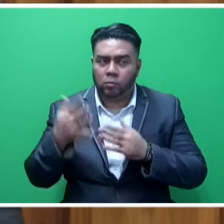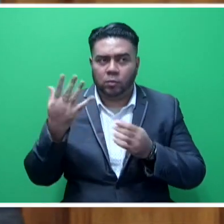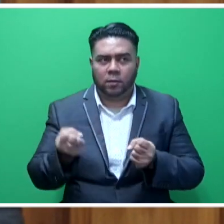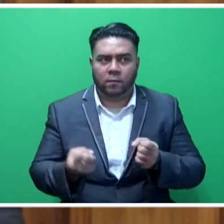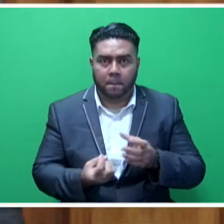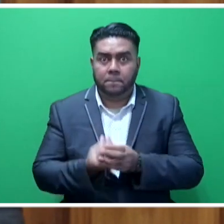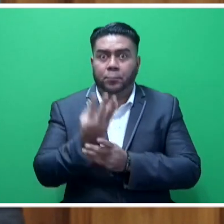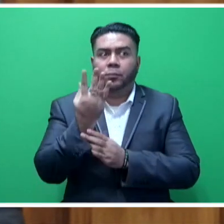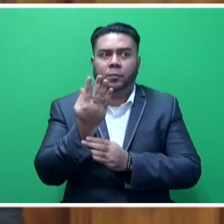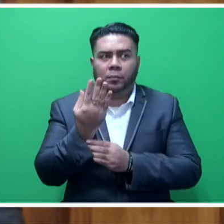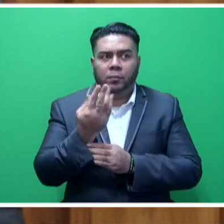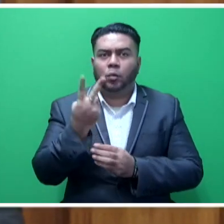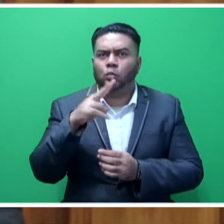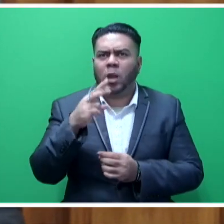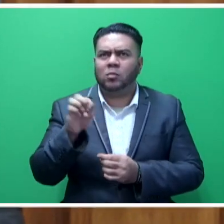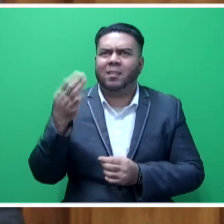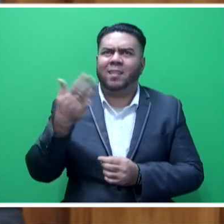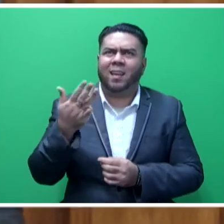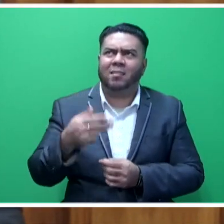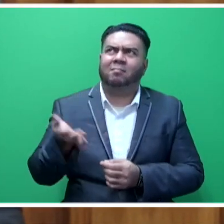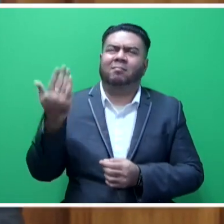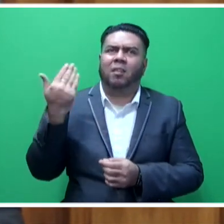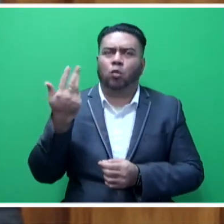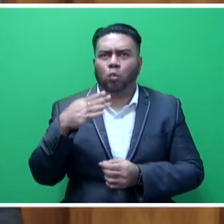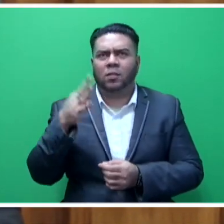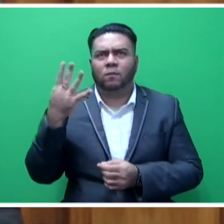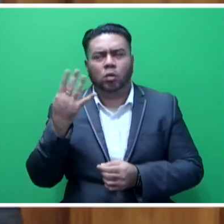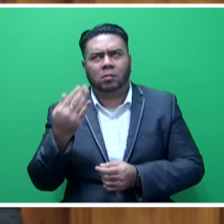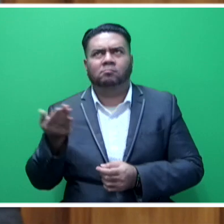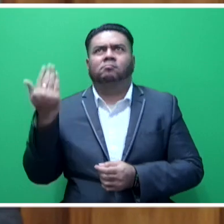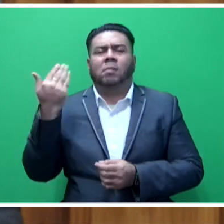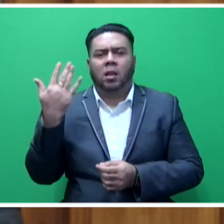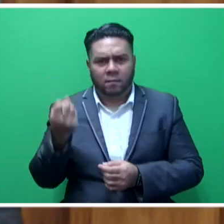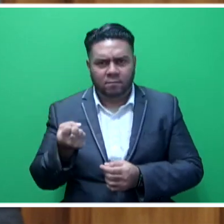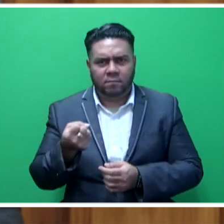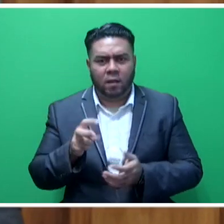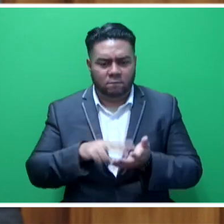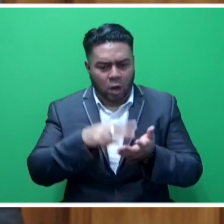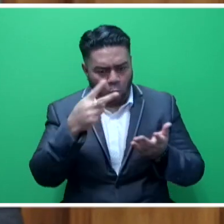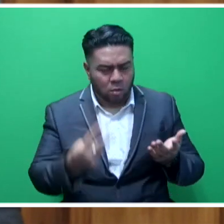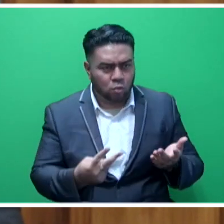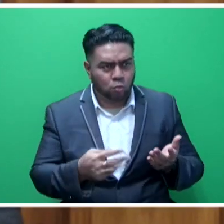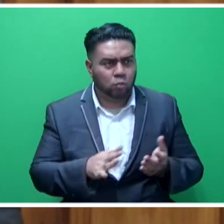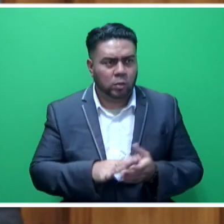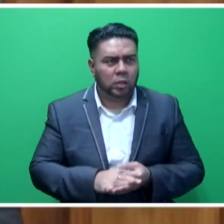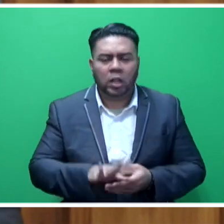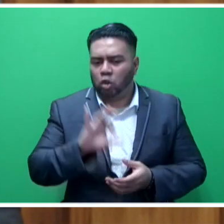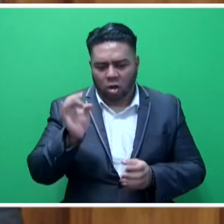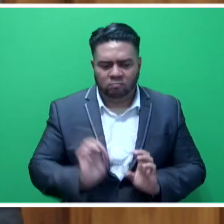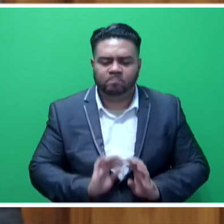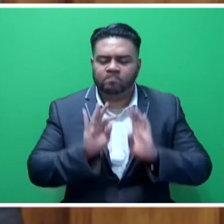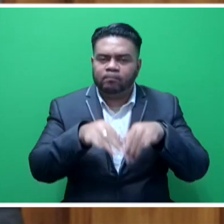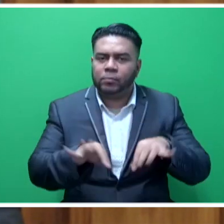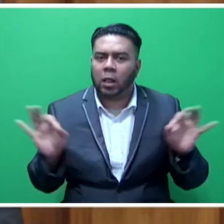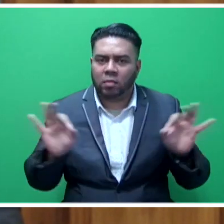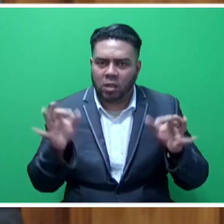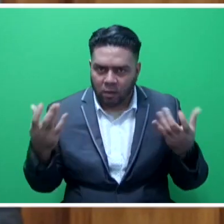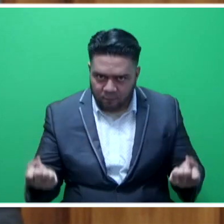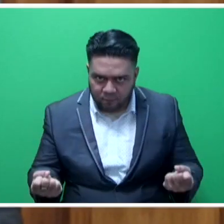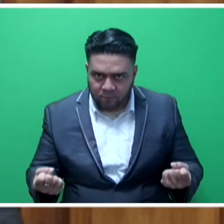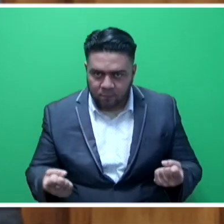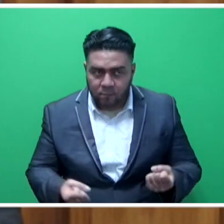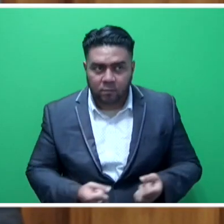volcanic eruptions there in 2009, 2014, others in the Vanuatu area, but it did not lead to tsunamis. And the